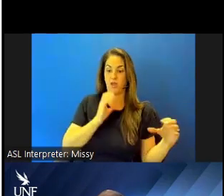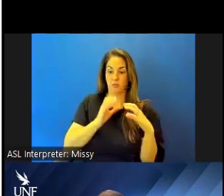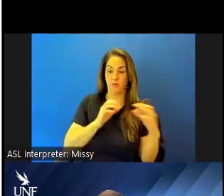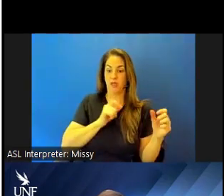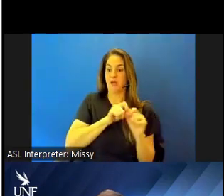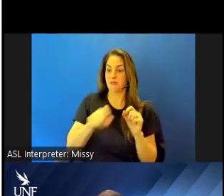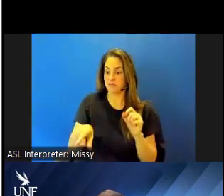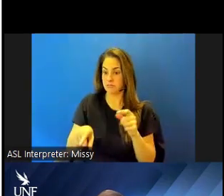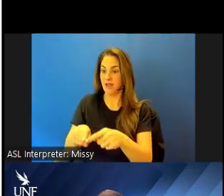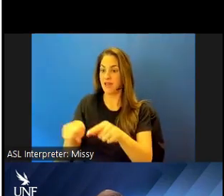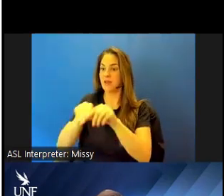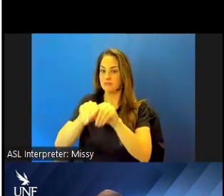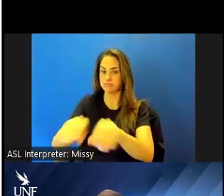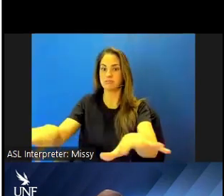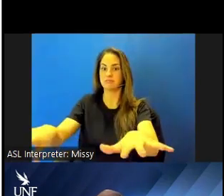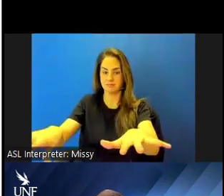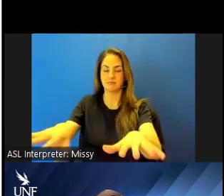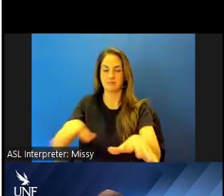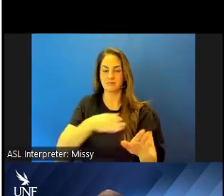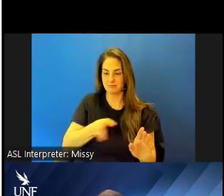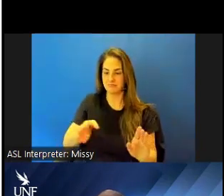We can move to the next slide.